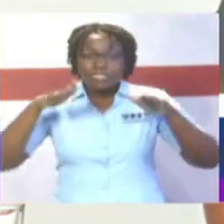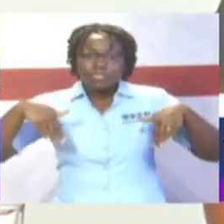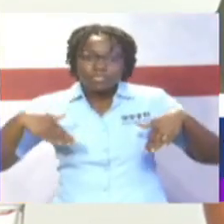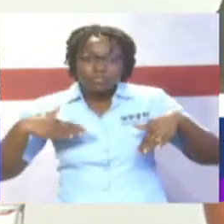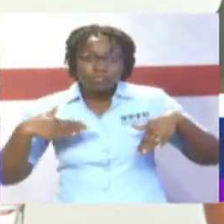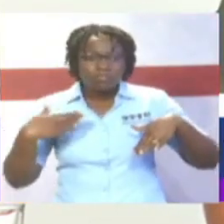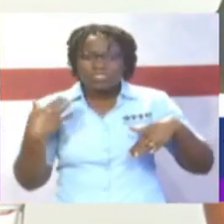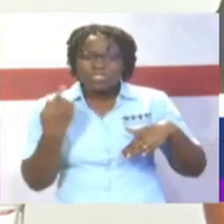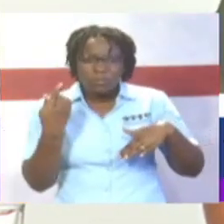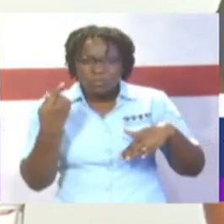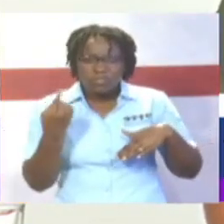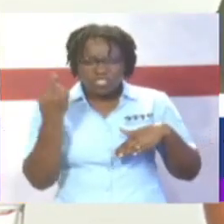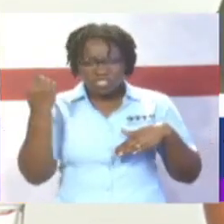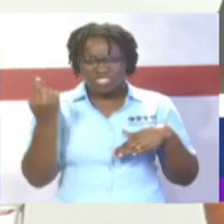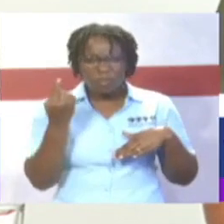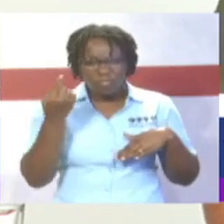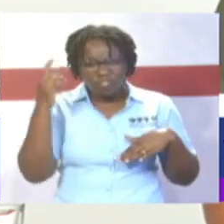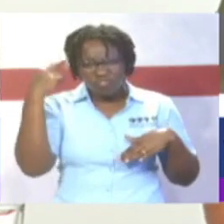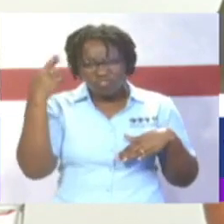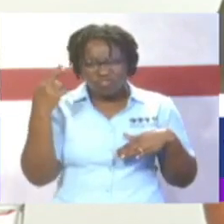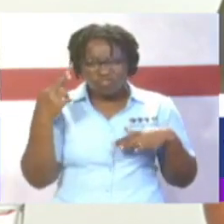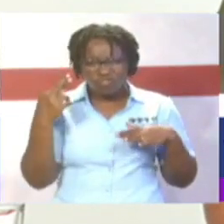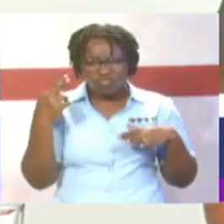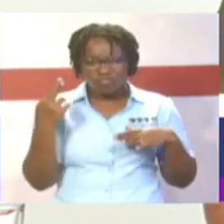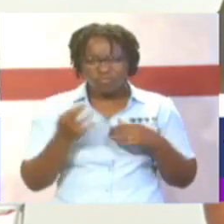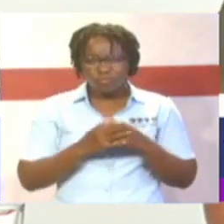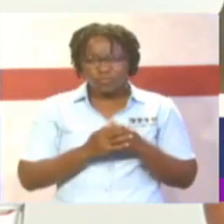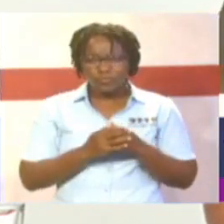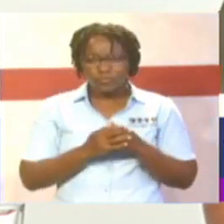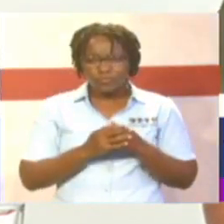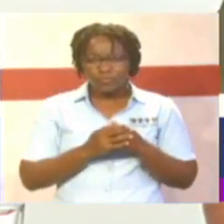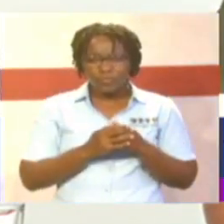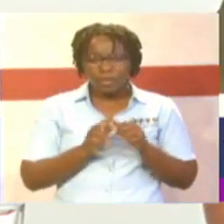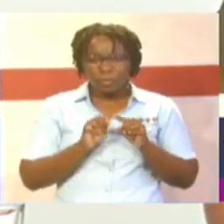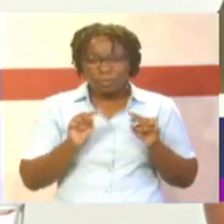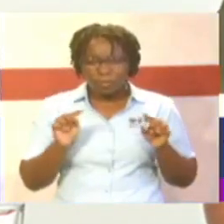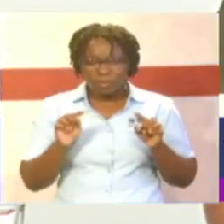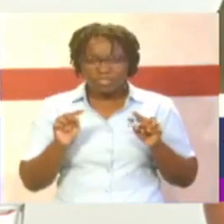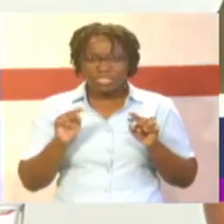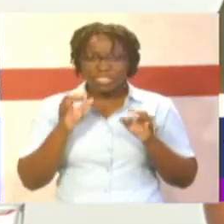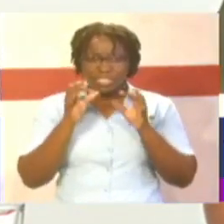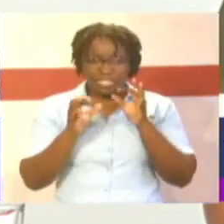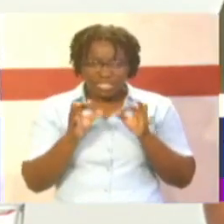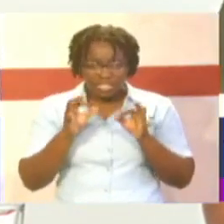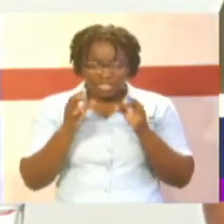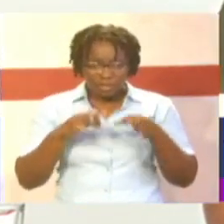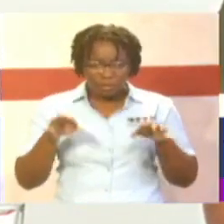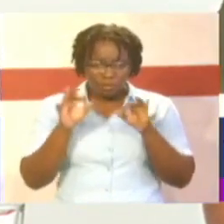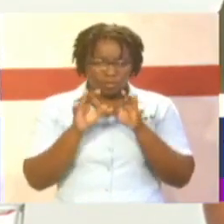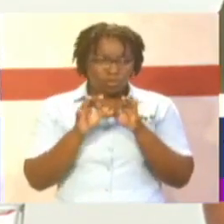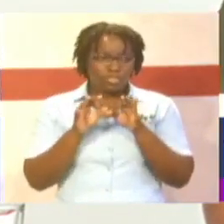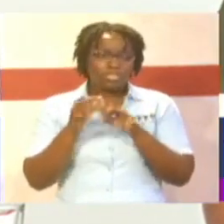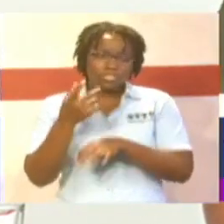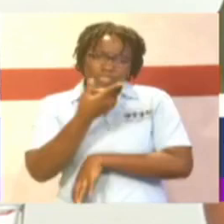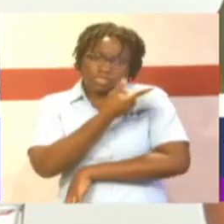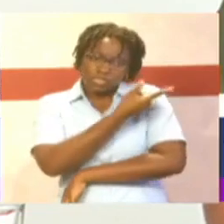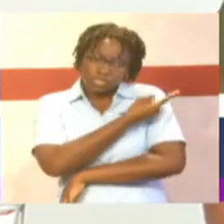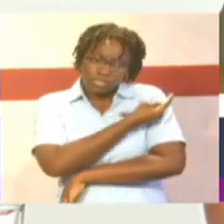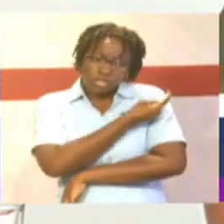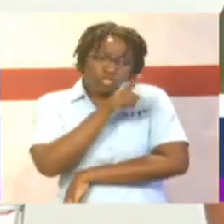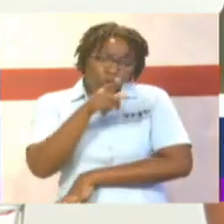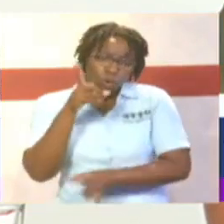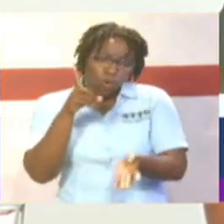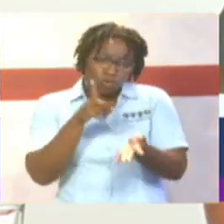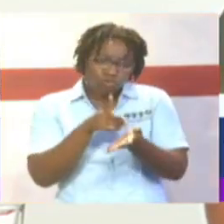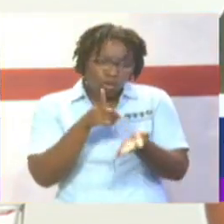active radiation treatment, which will suppress your immune system, and therefore we will delay your schedule. But please have that discussion with